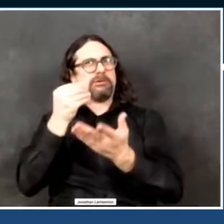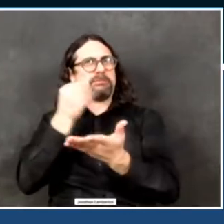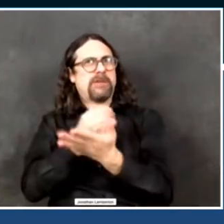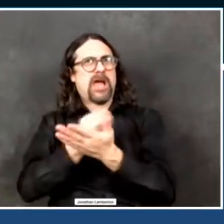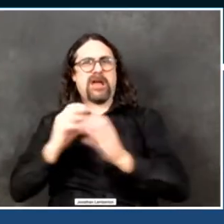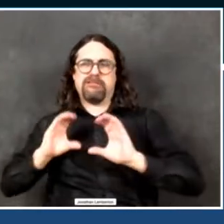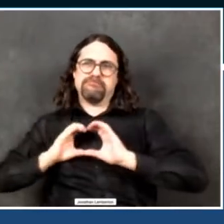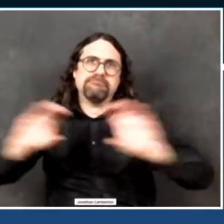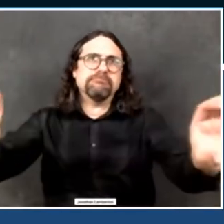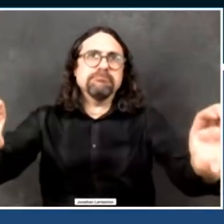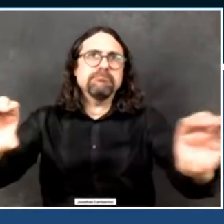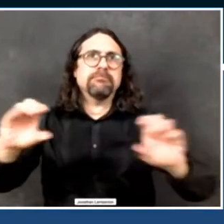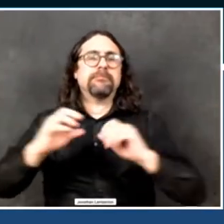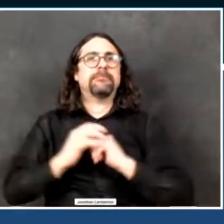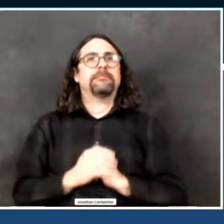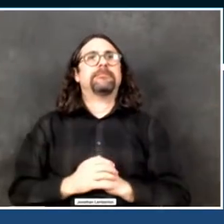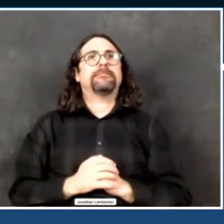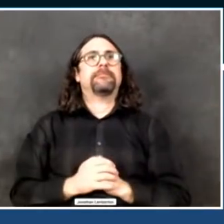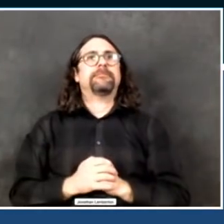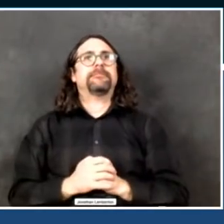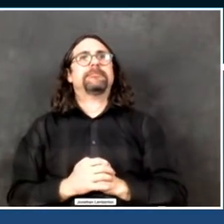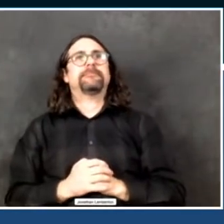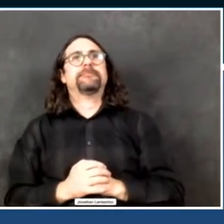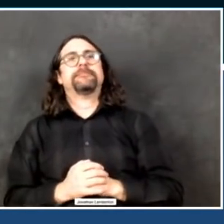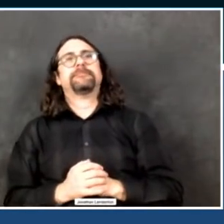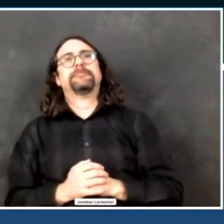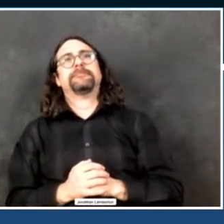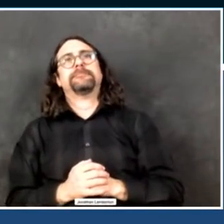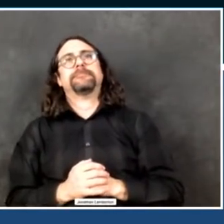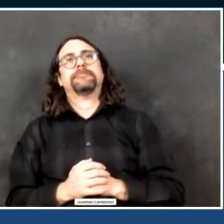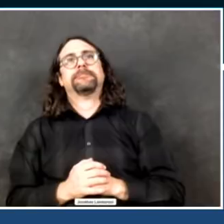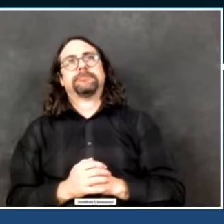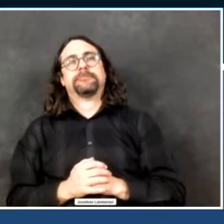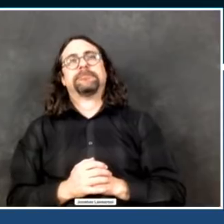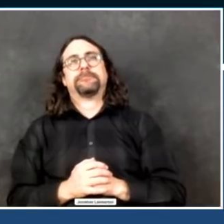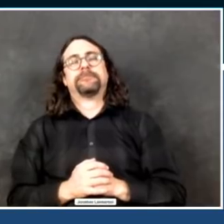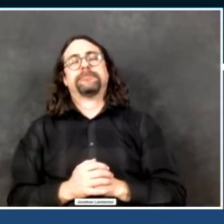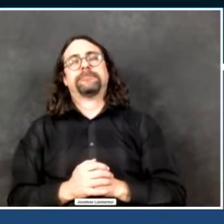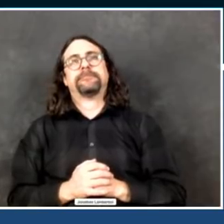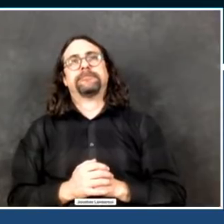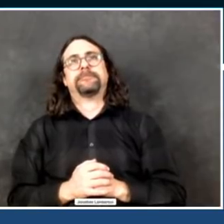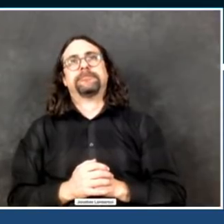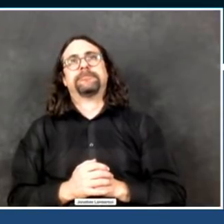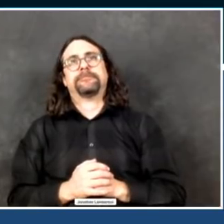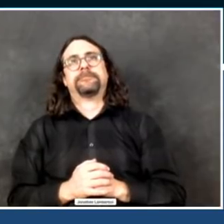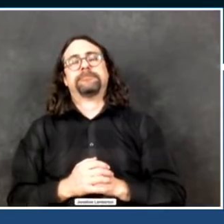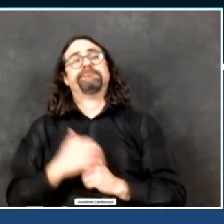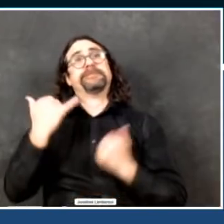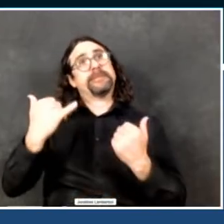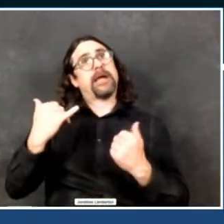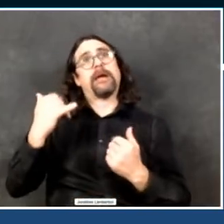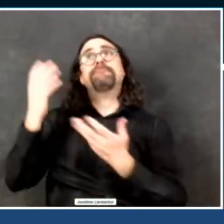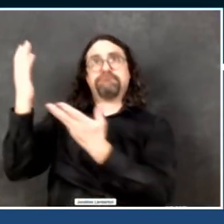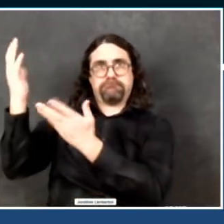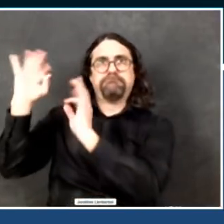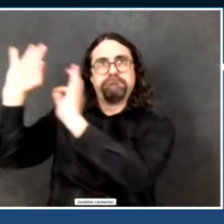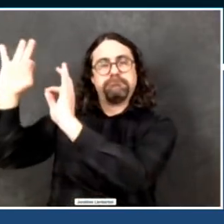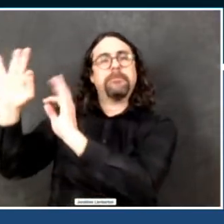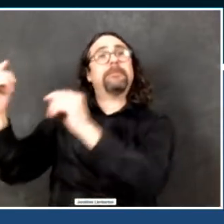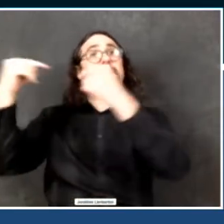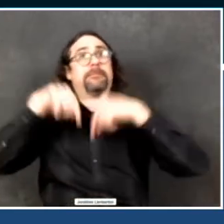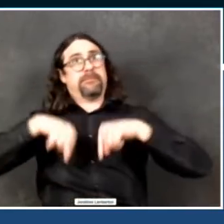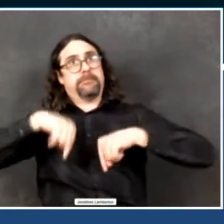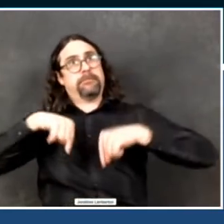to do absolutely crucial and heroic work in our hospital system, starting with our public hospital system, health and